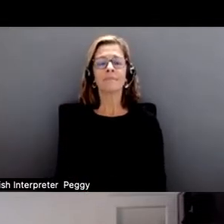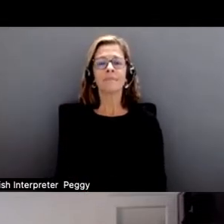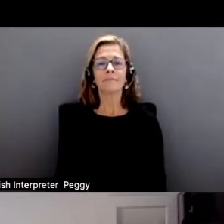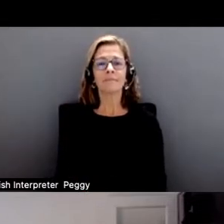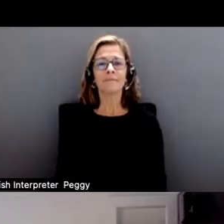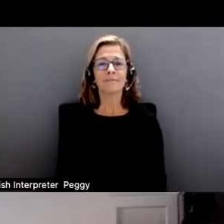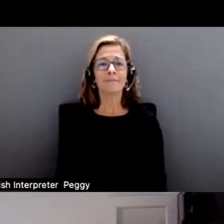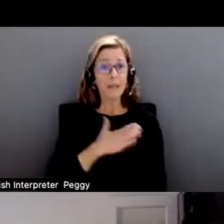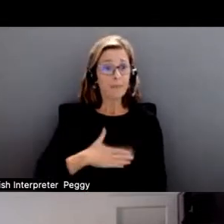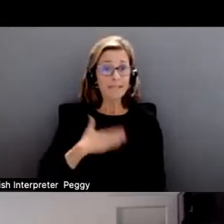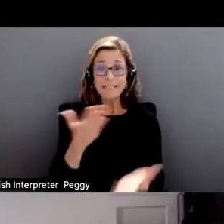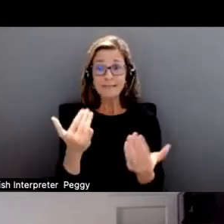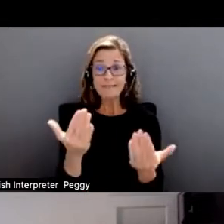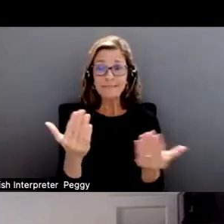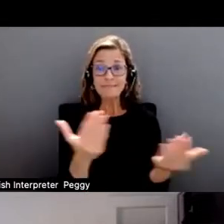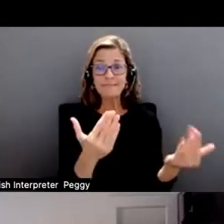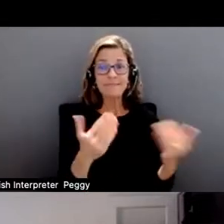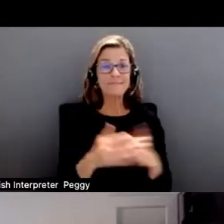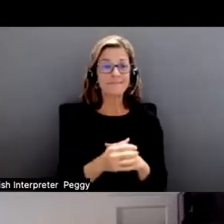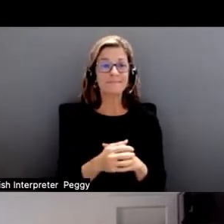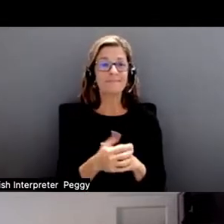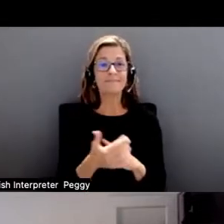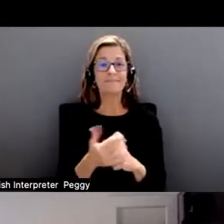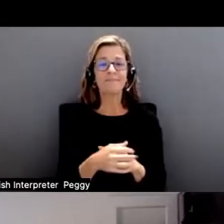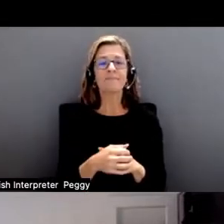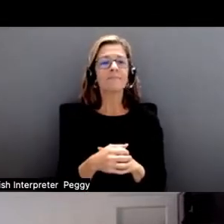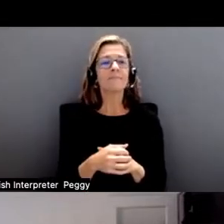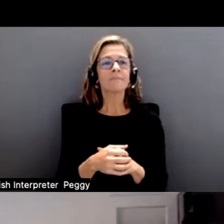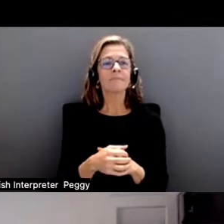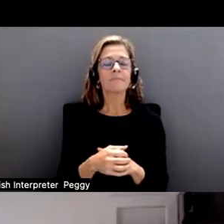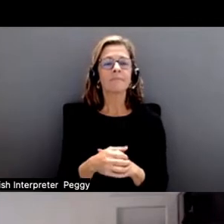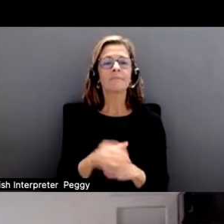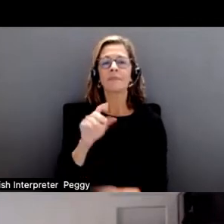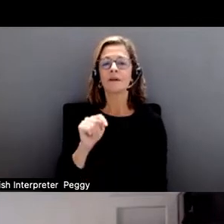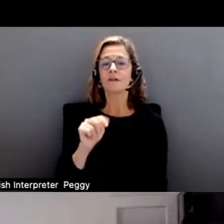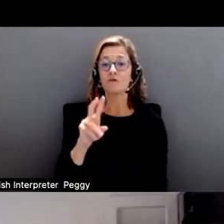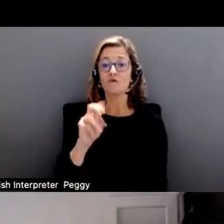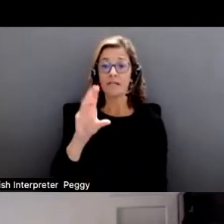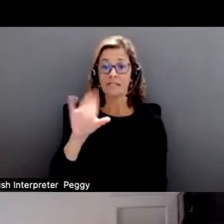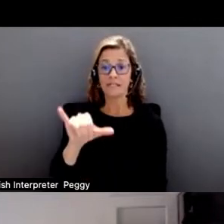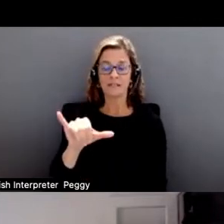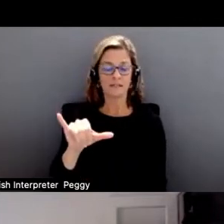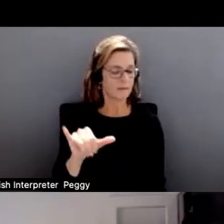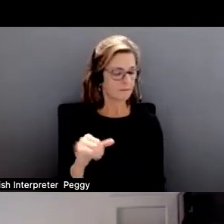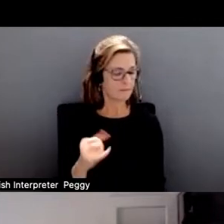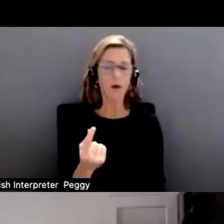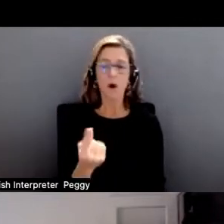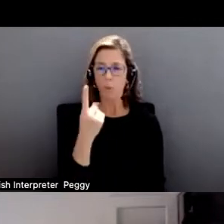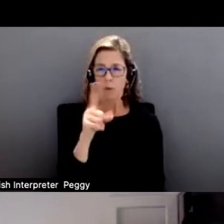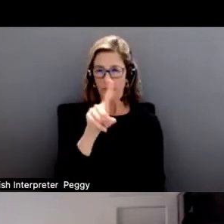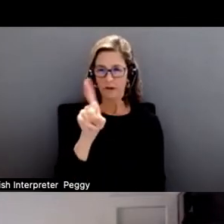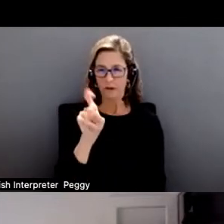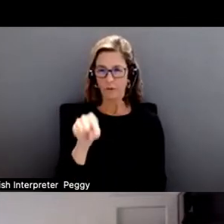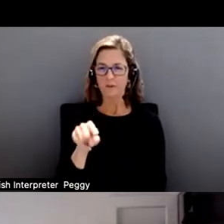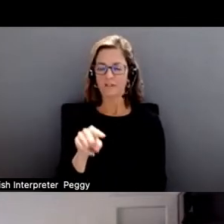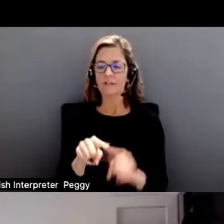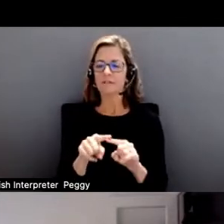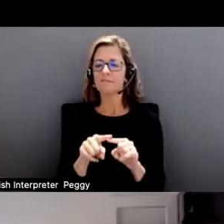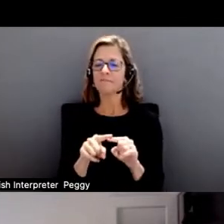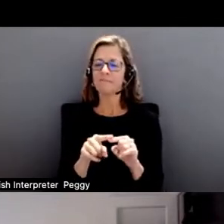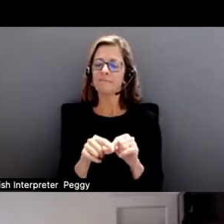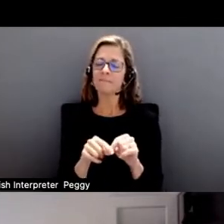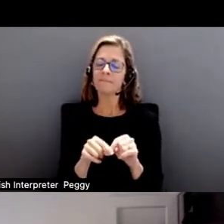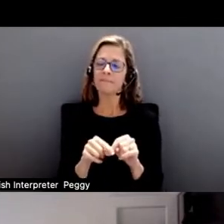Please share. We did have one question. I could start while you guys are thinking about it. We